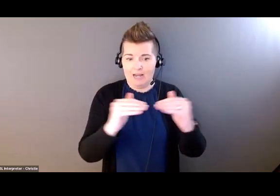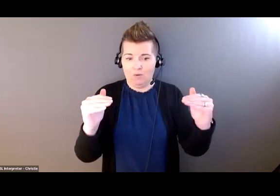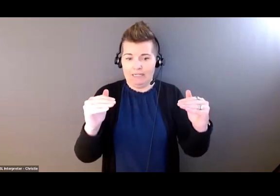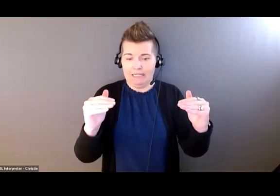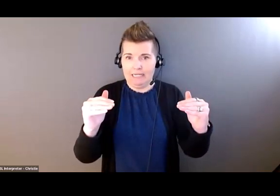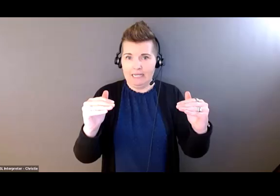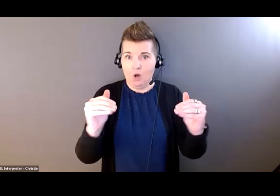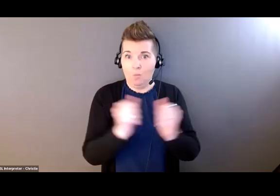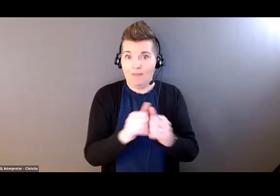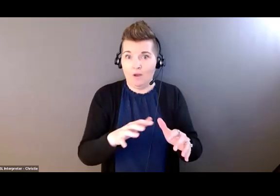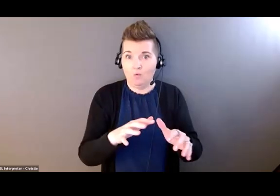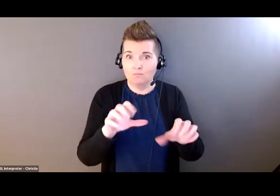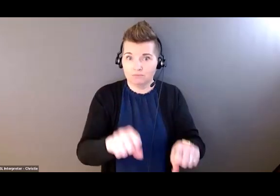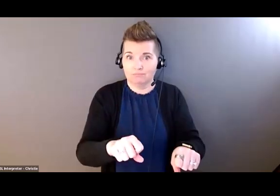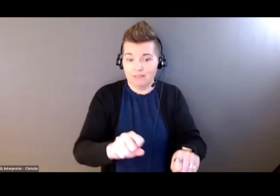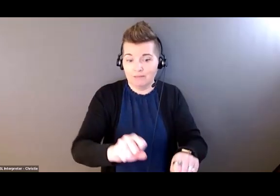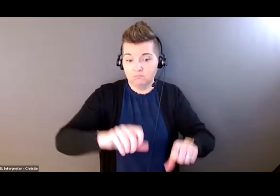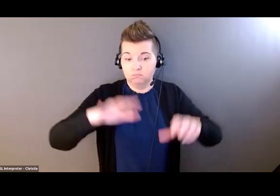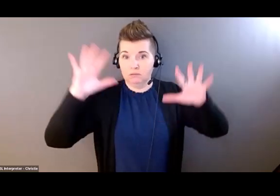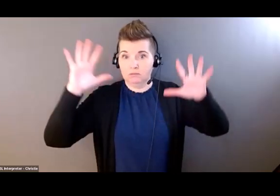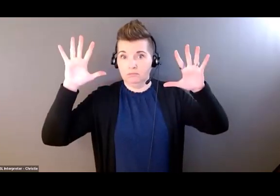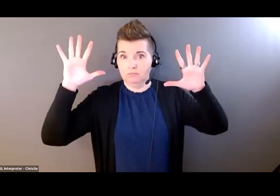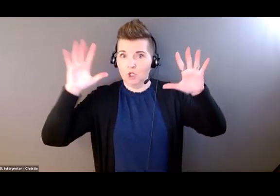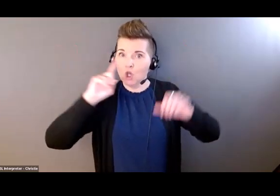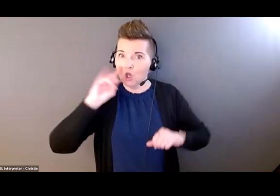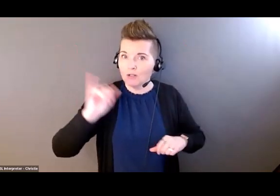off in a good way today. Thanks again.